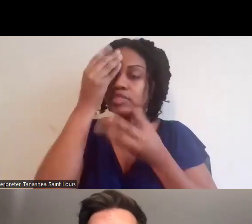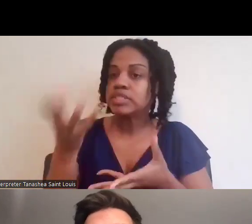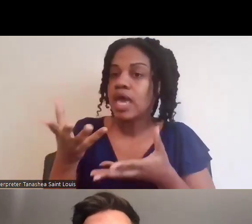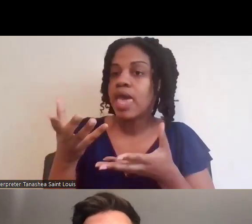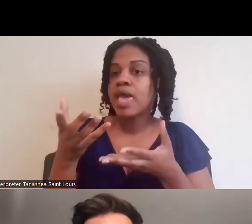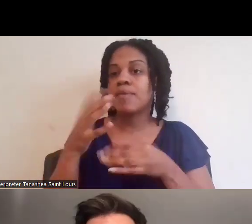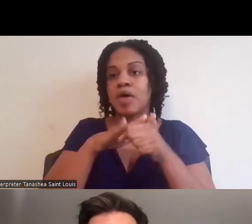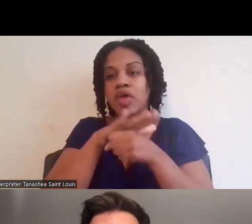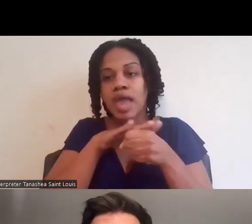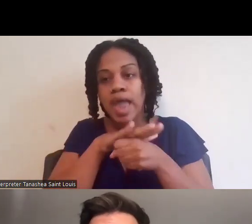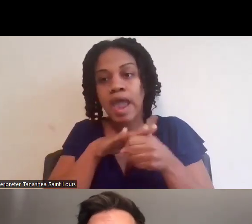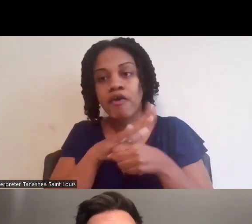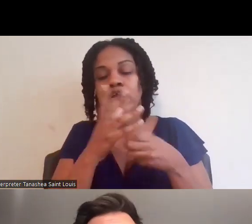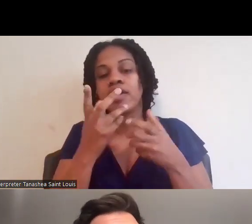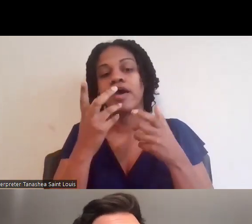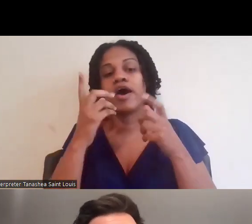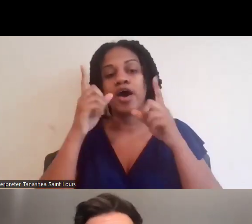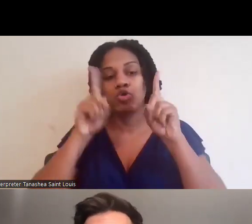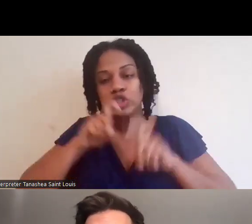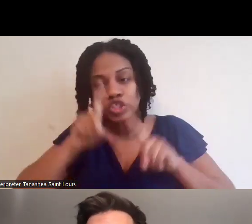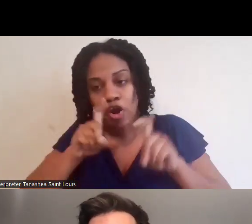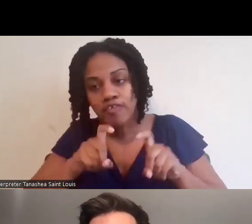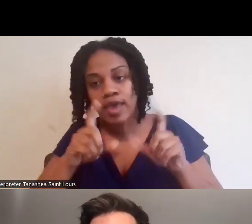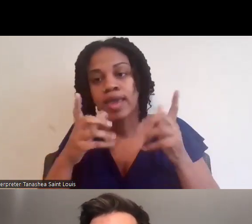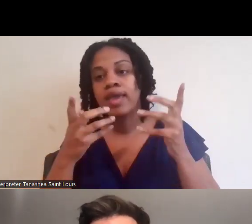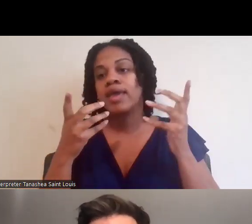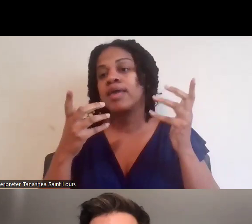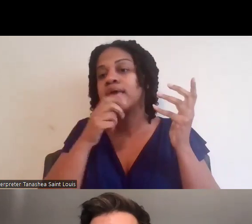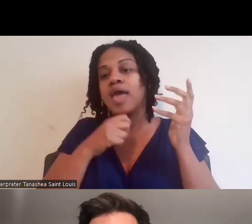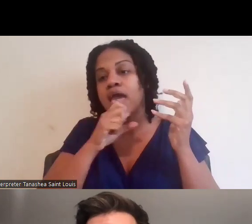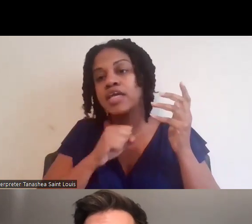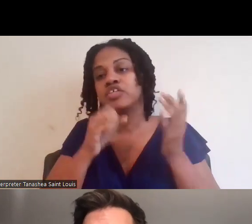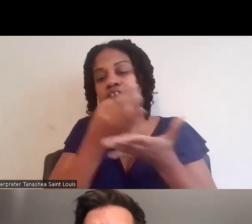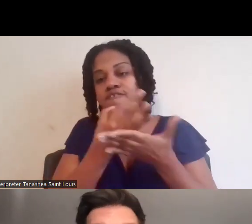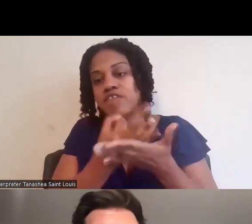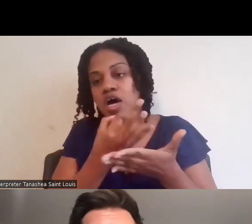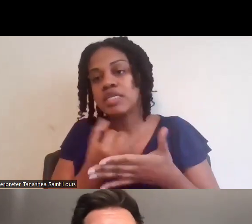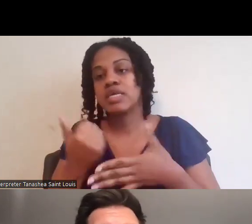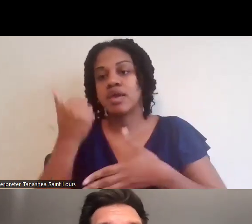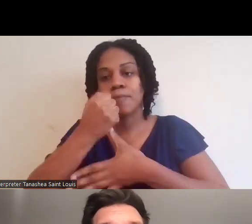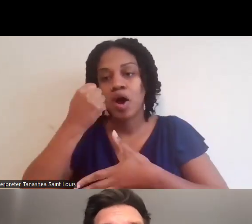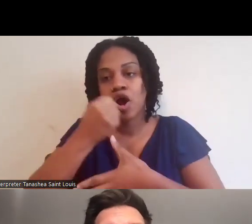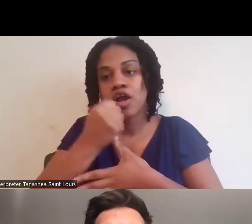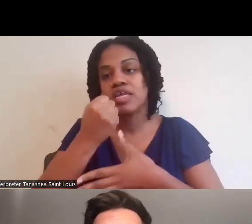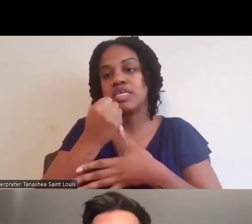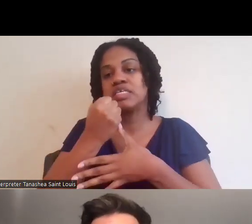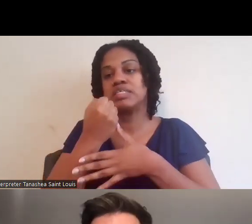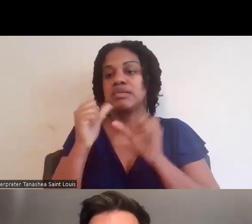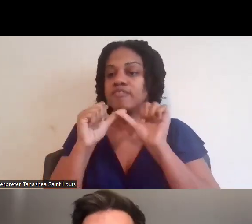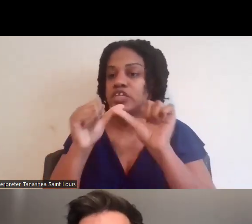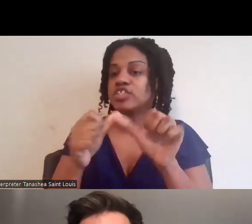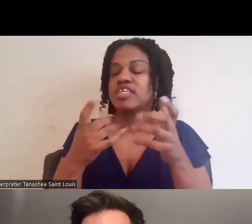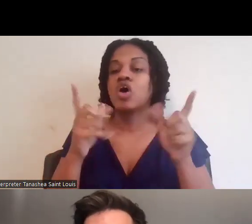area agencies on aging. We surveyed the area agencies on aging around funding, priorities, efficiencies, and we